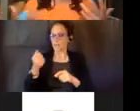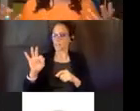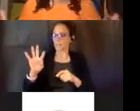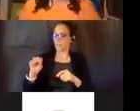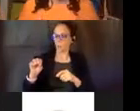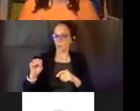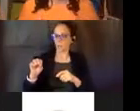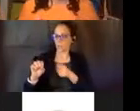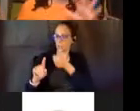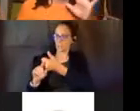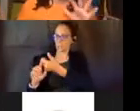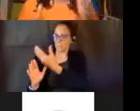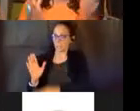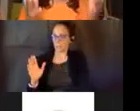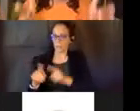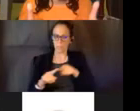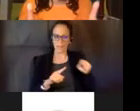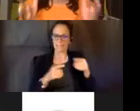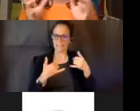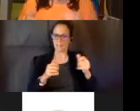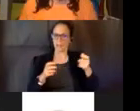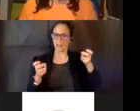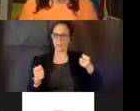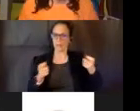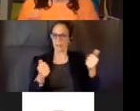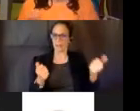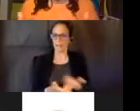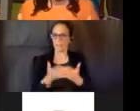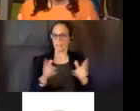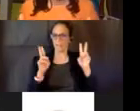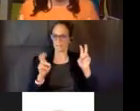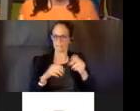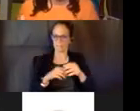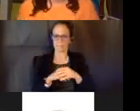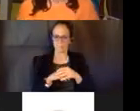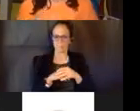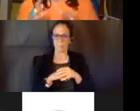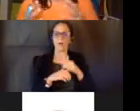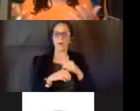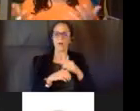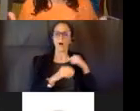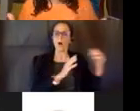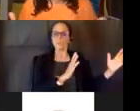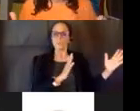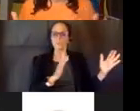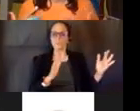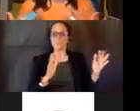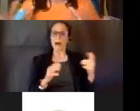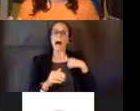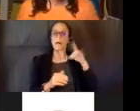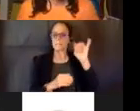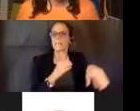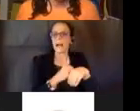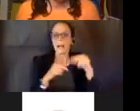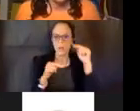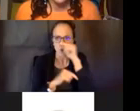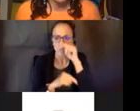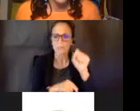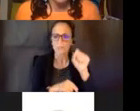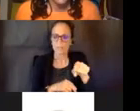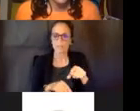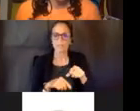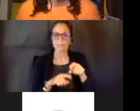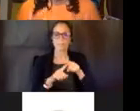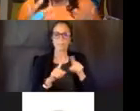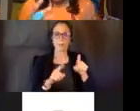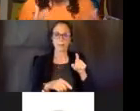John Muir and I were in conversation? And I wrote a scene, which I won't read here. And I made it kind of funny, but imagine, he wouldn't imagine me sitting on the National Parks